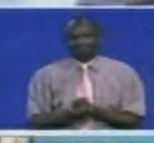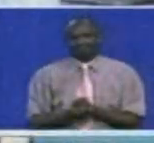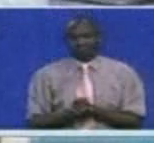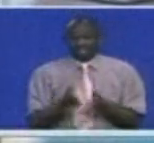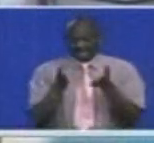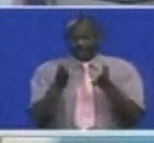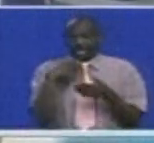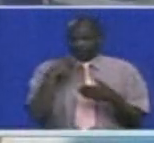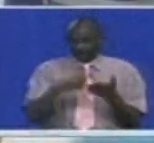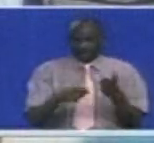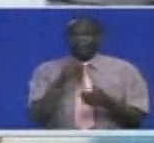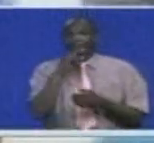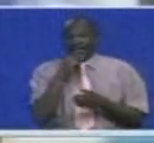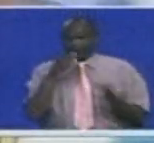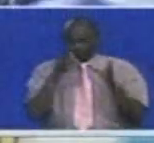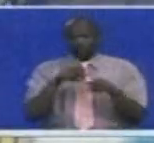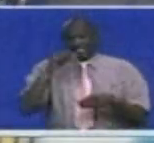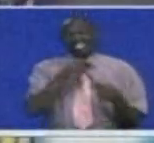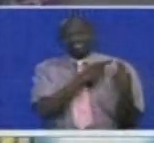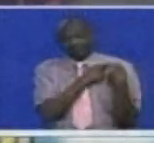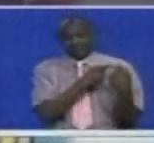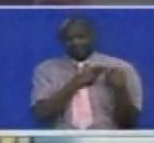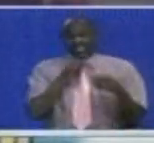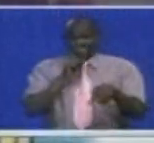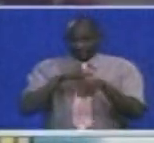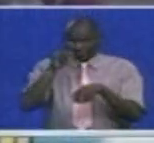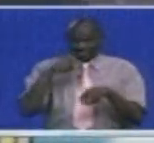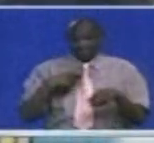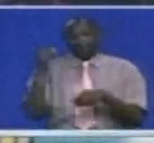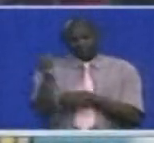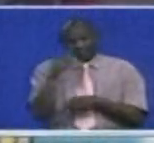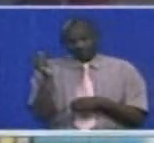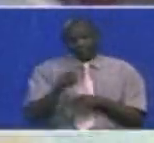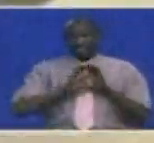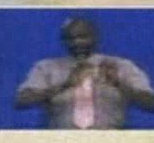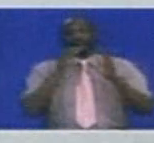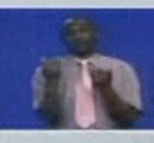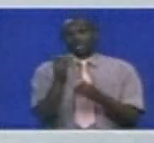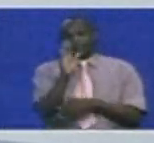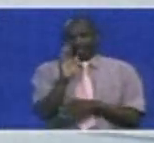Just ahead, man forced to take responsibility after months of neglecting his children.